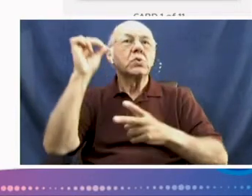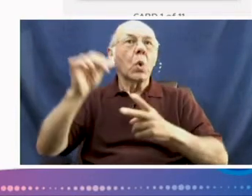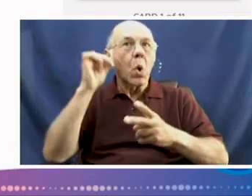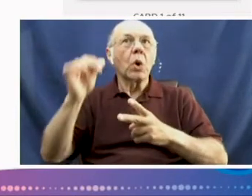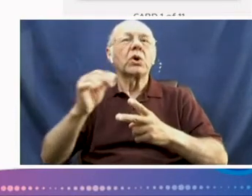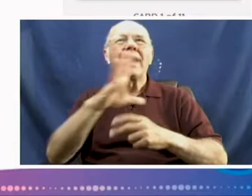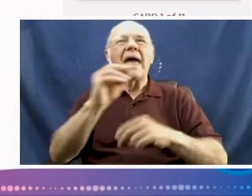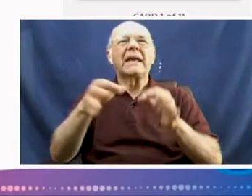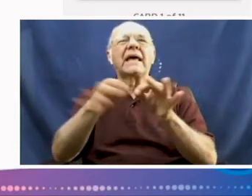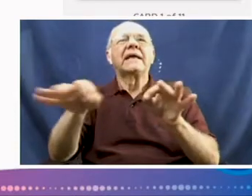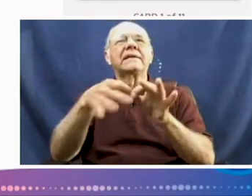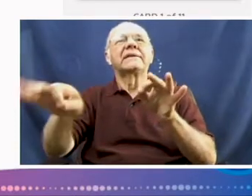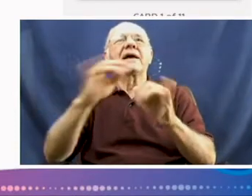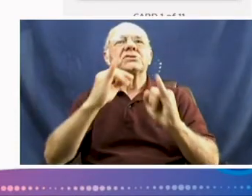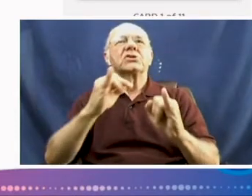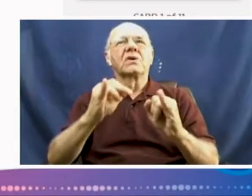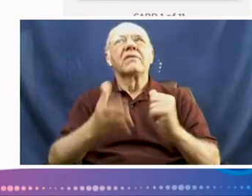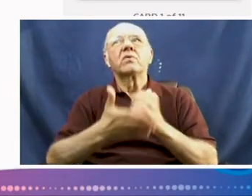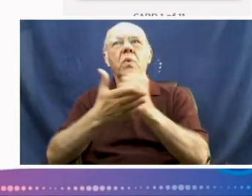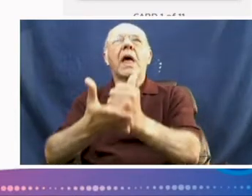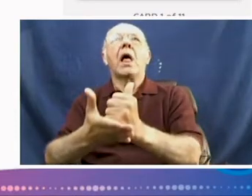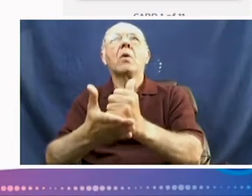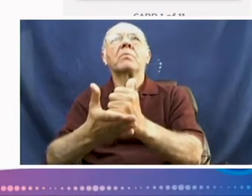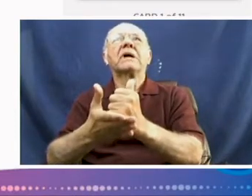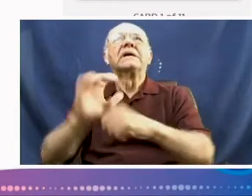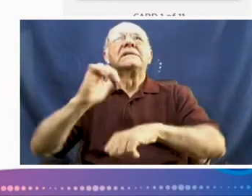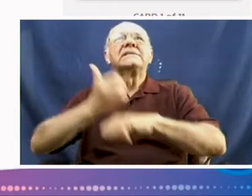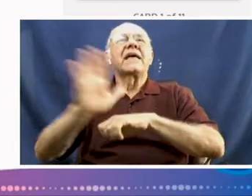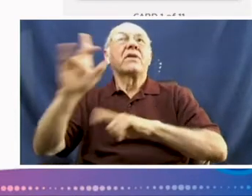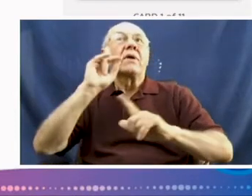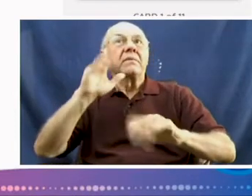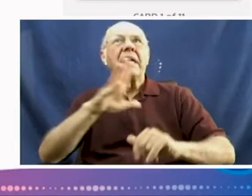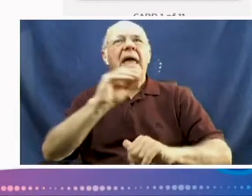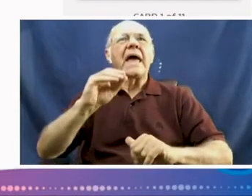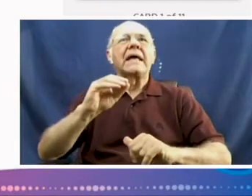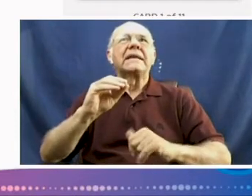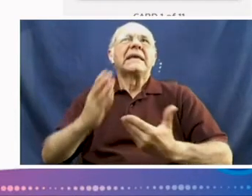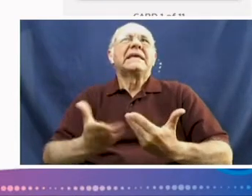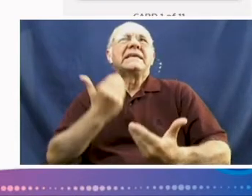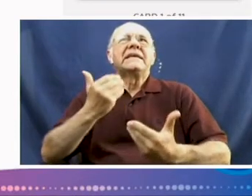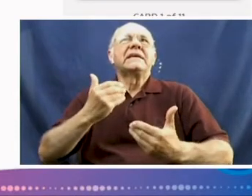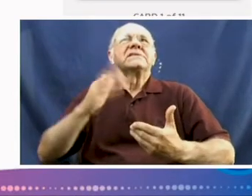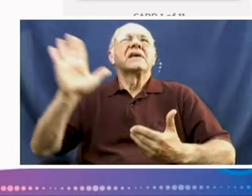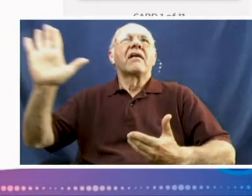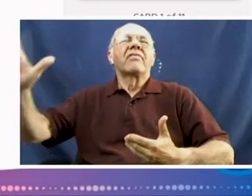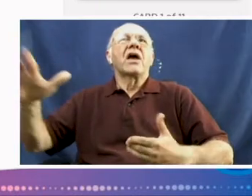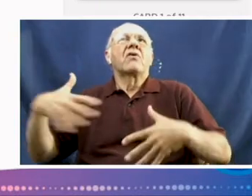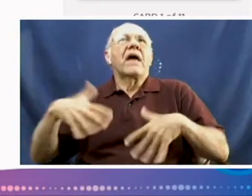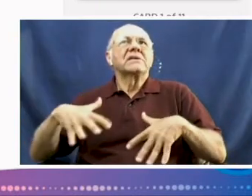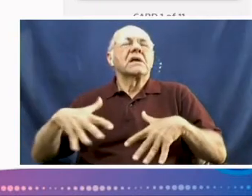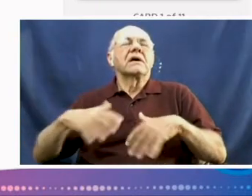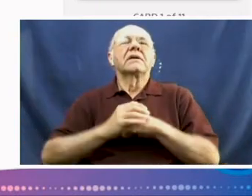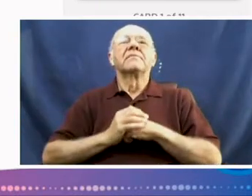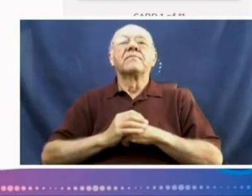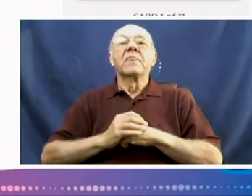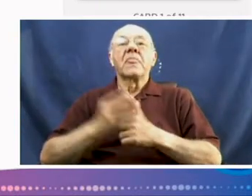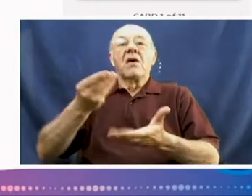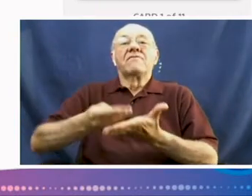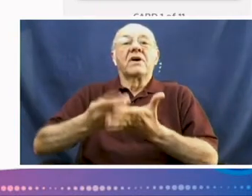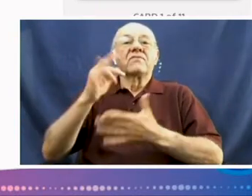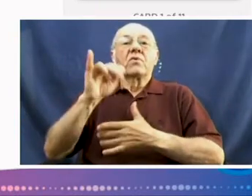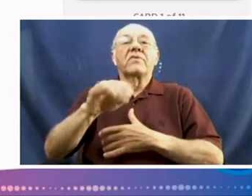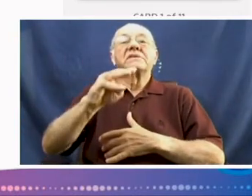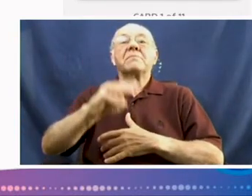instructions that help set expectations and ease anxiety. Funding for Magnus Mode was provided by the